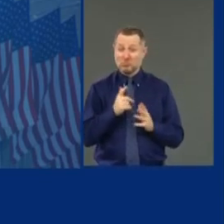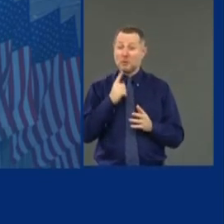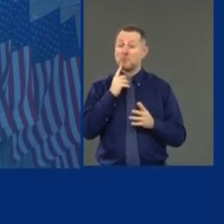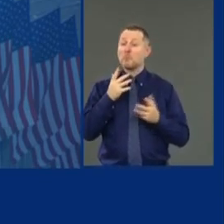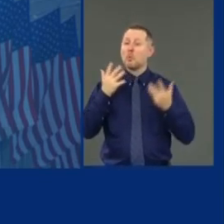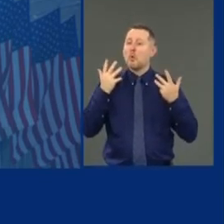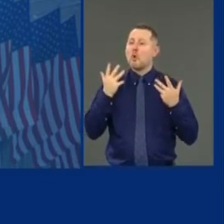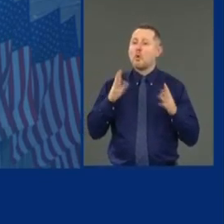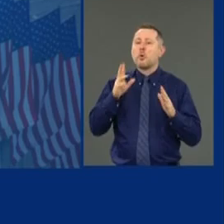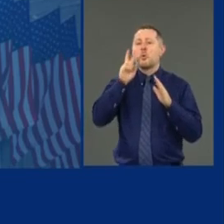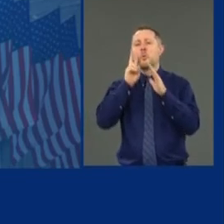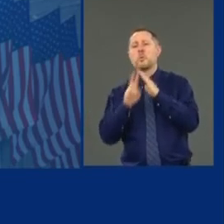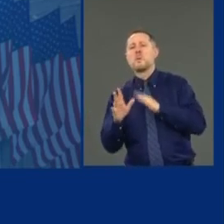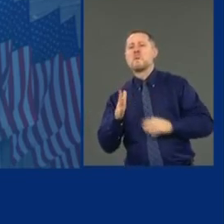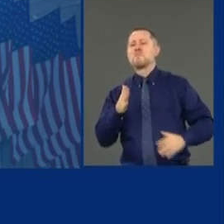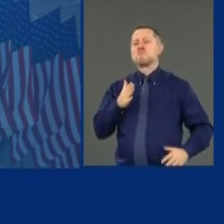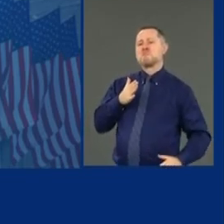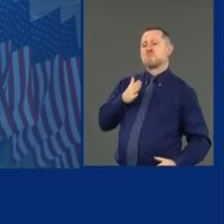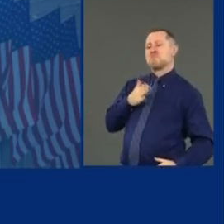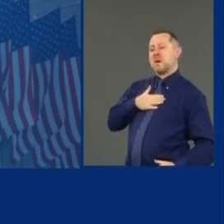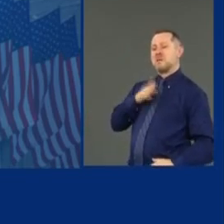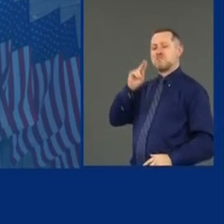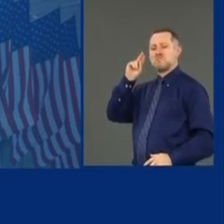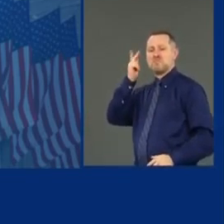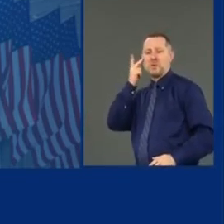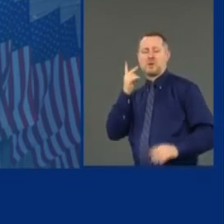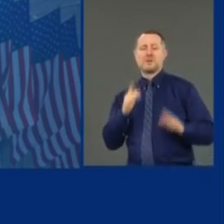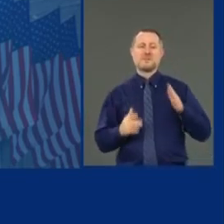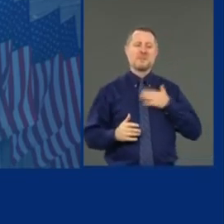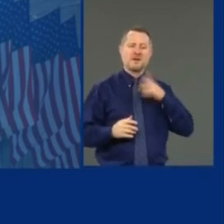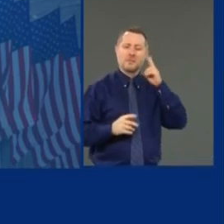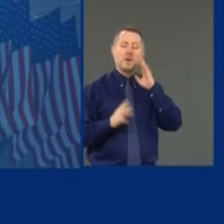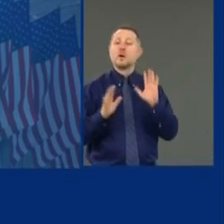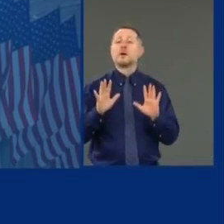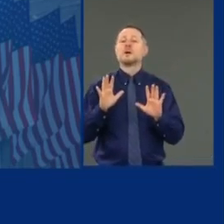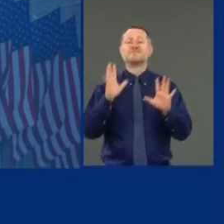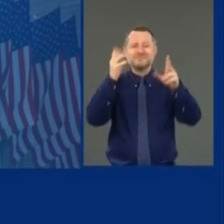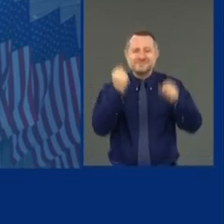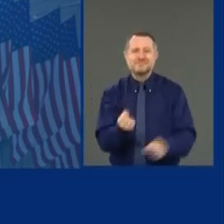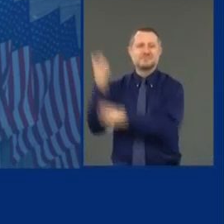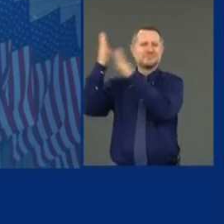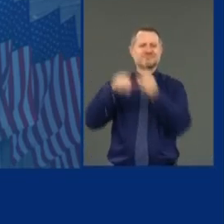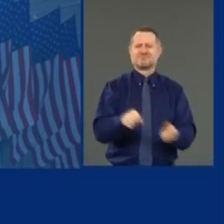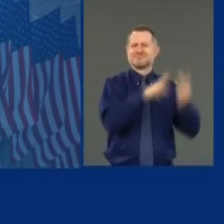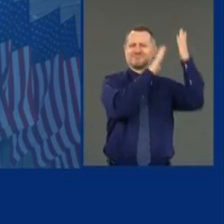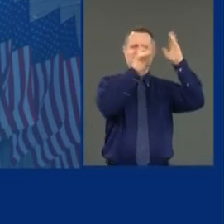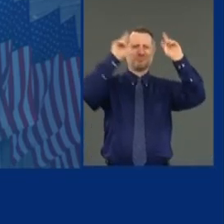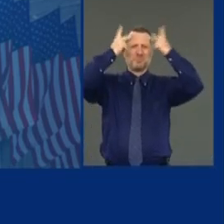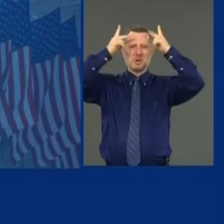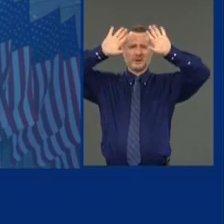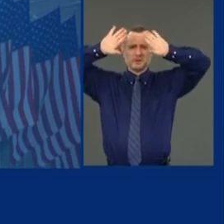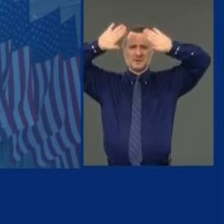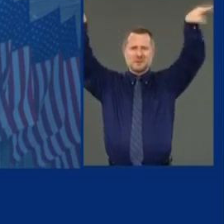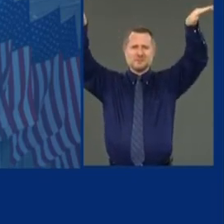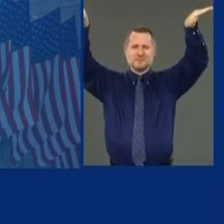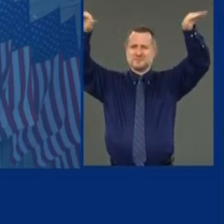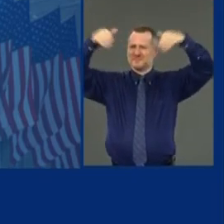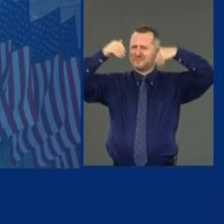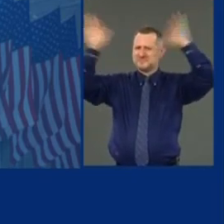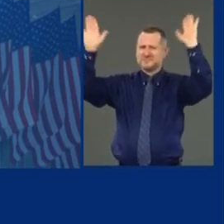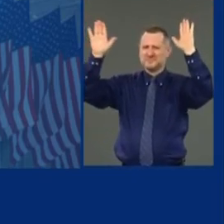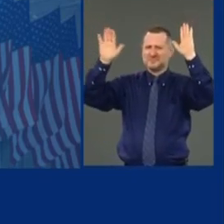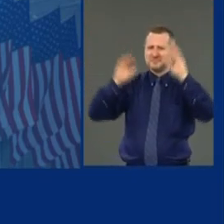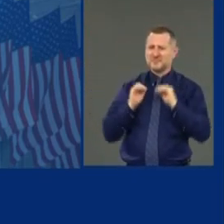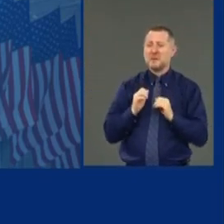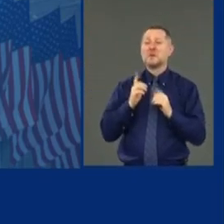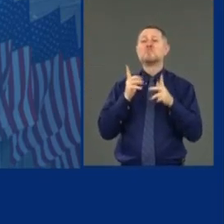our politics, here's our politics. Forget your politics, just put it all aside. There's a greater interest than